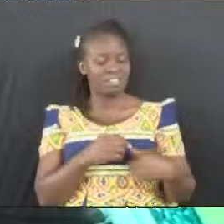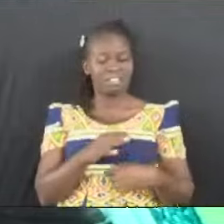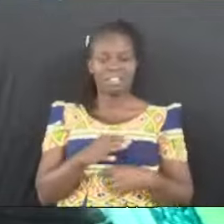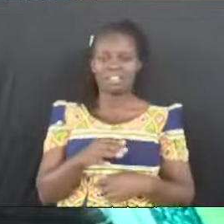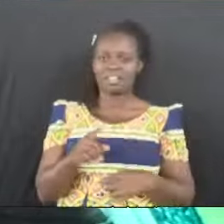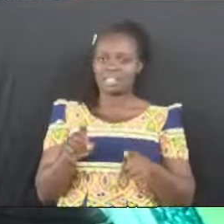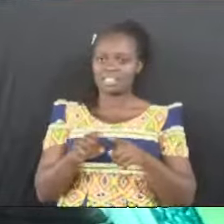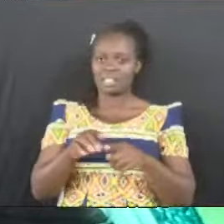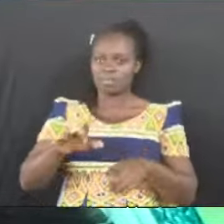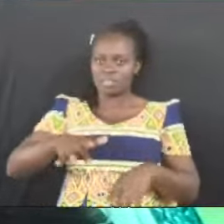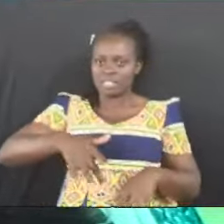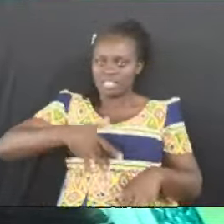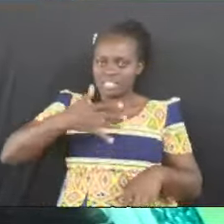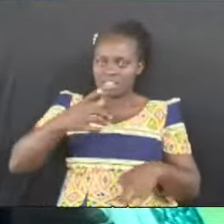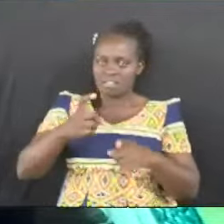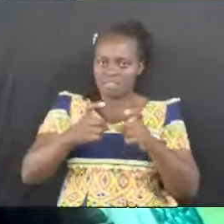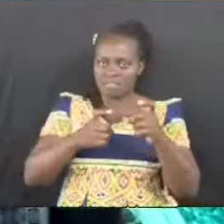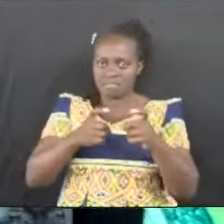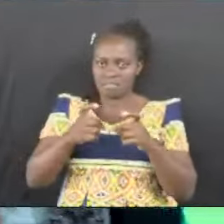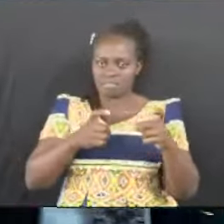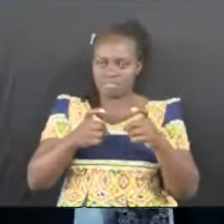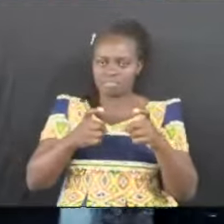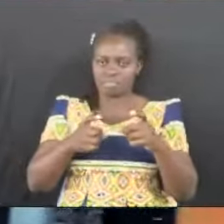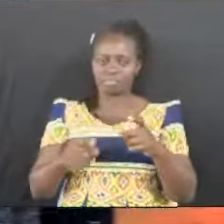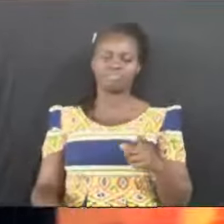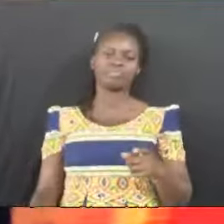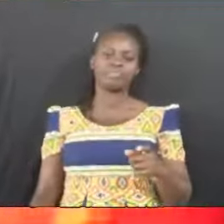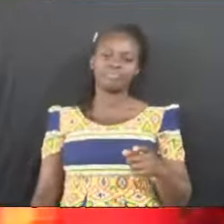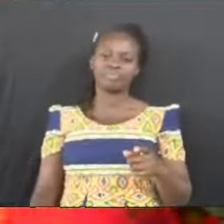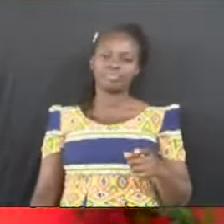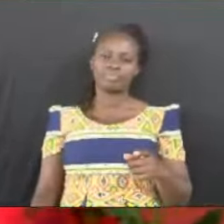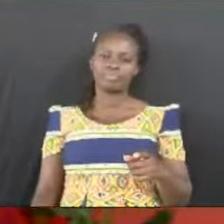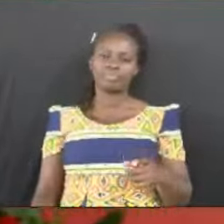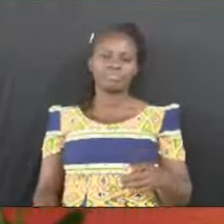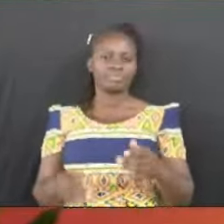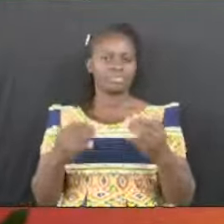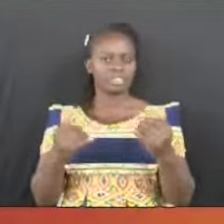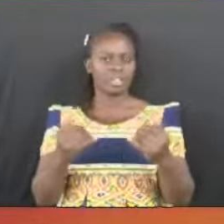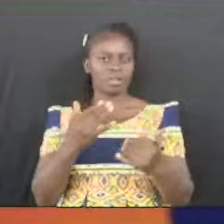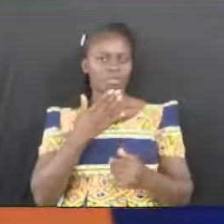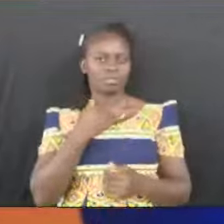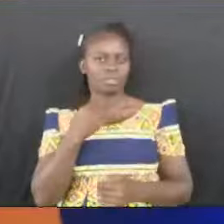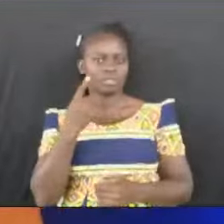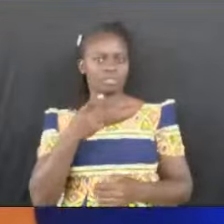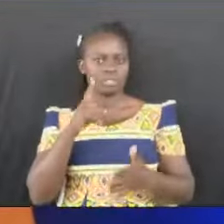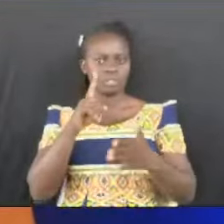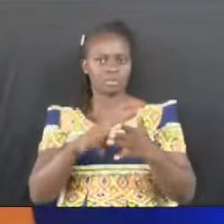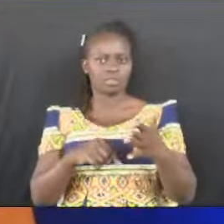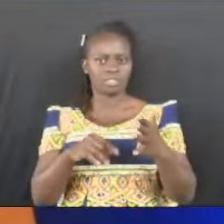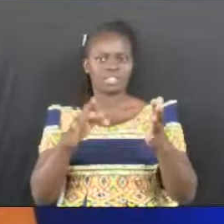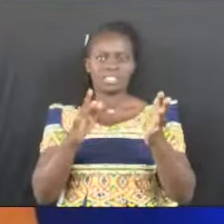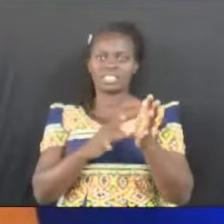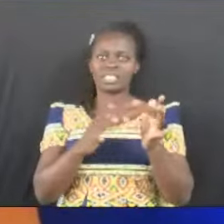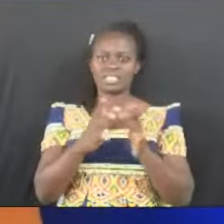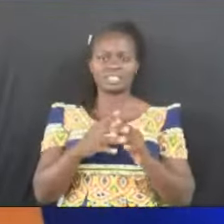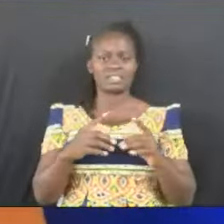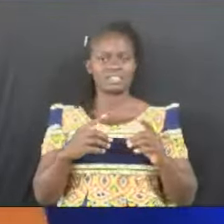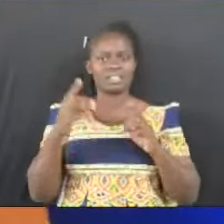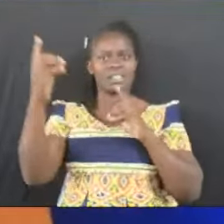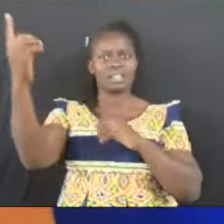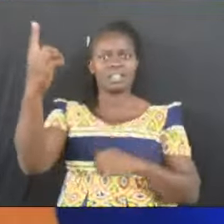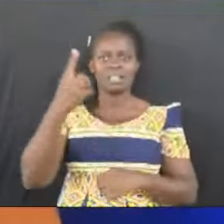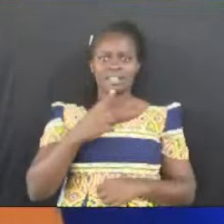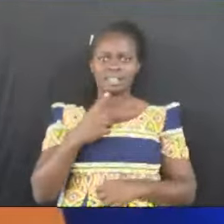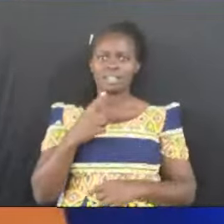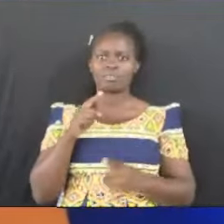self-control. But now I want to say here, Jesus come to recapitulate, to